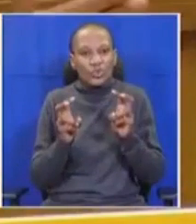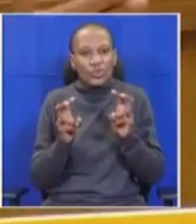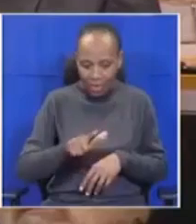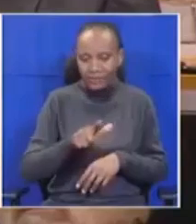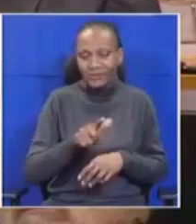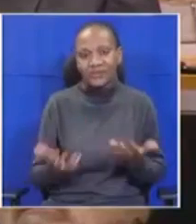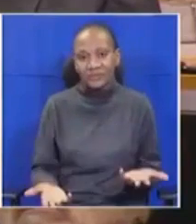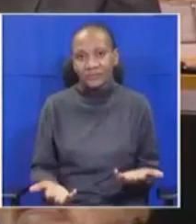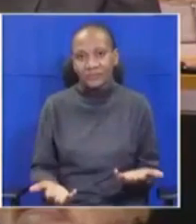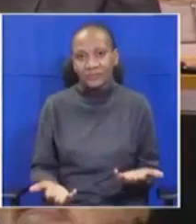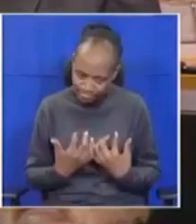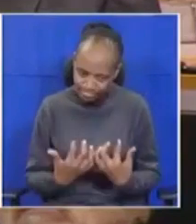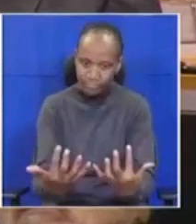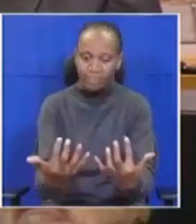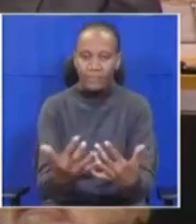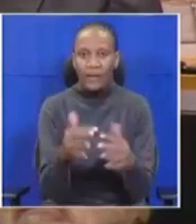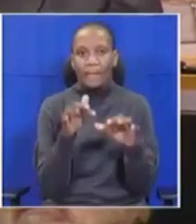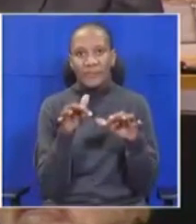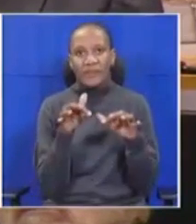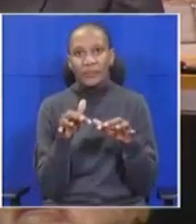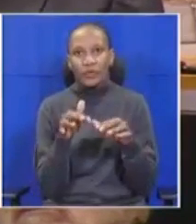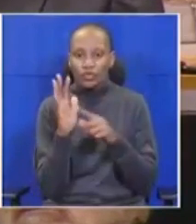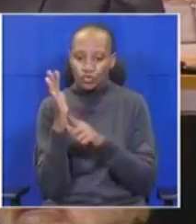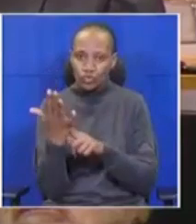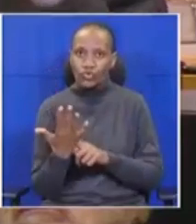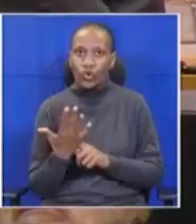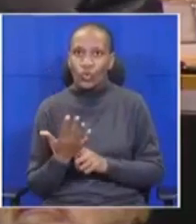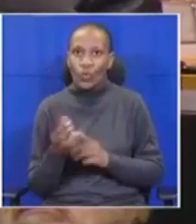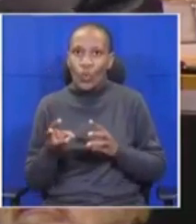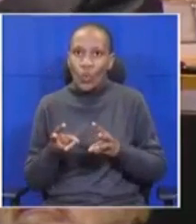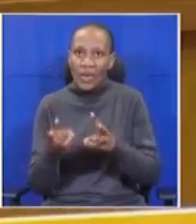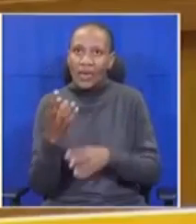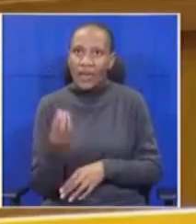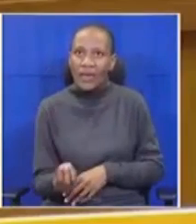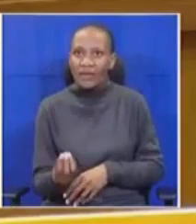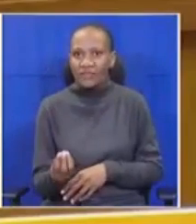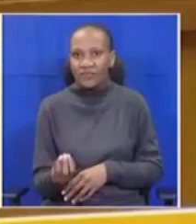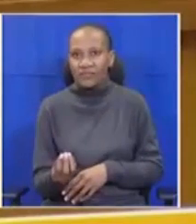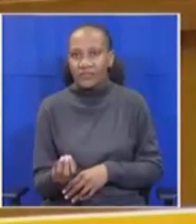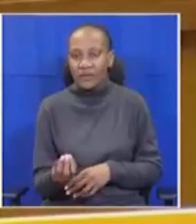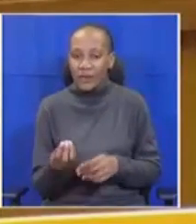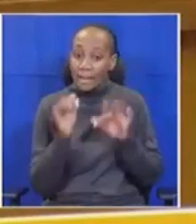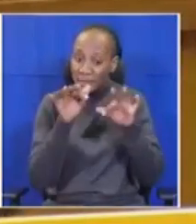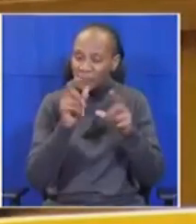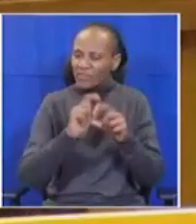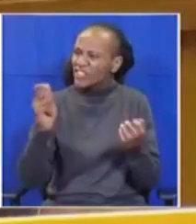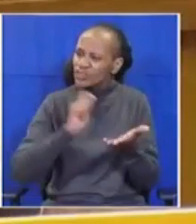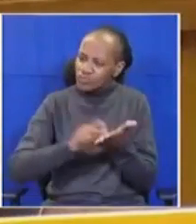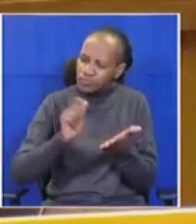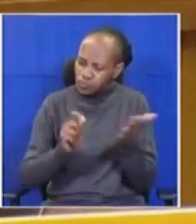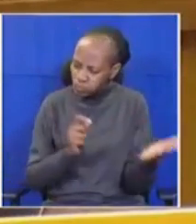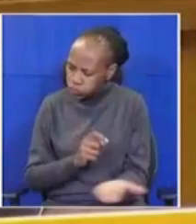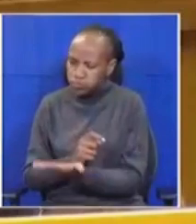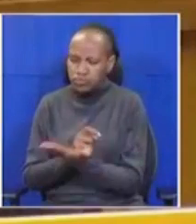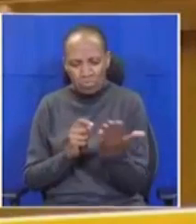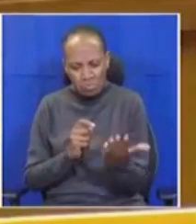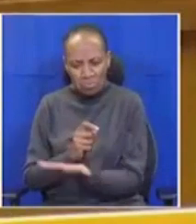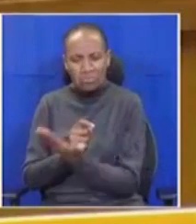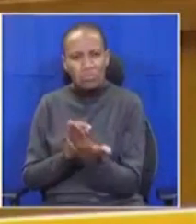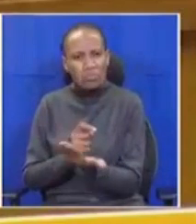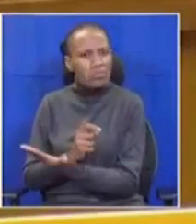Our people have shown the best form that they have to make submissions. They have come forward, they've put submissions on the